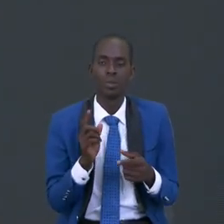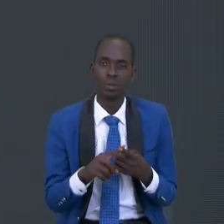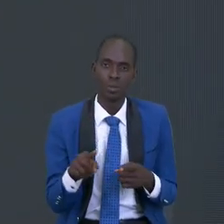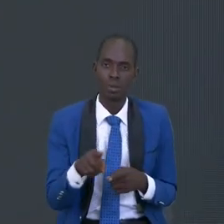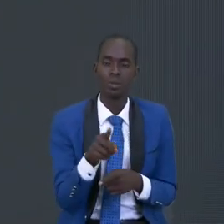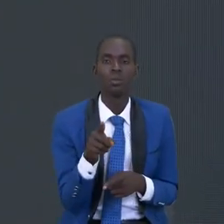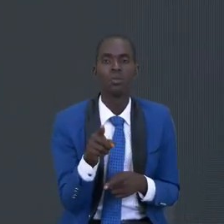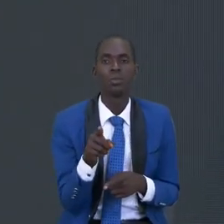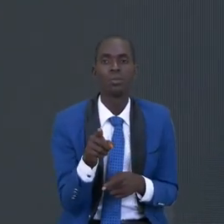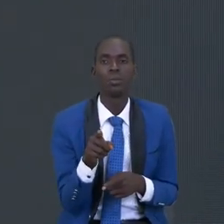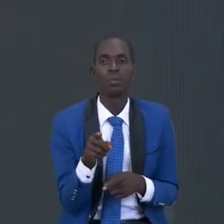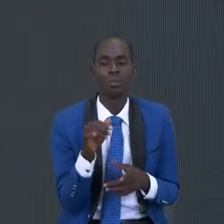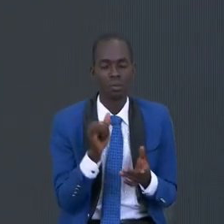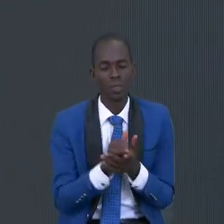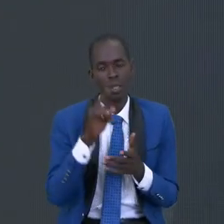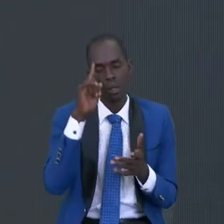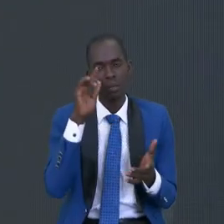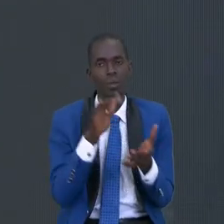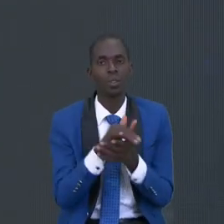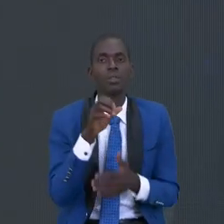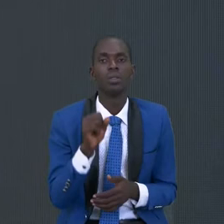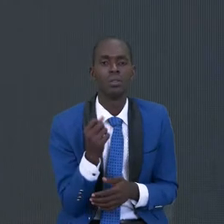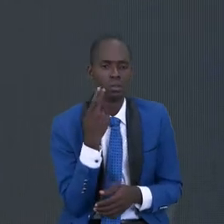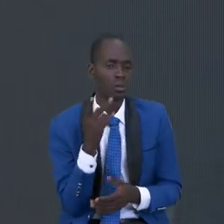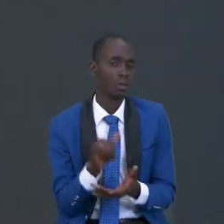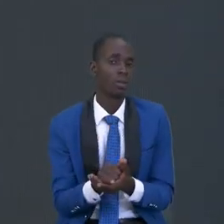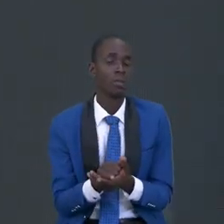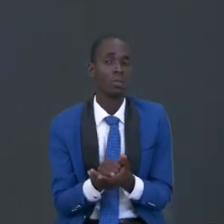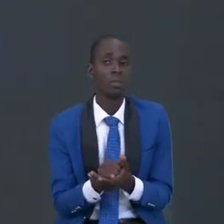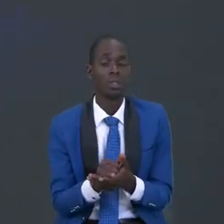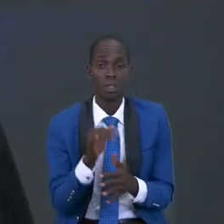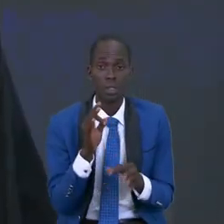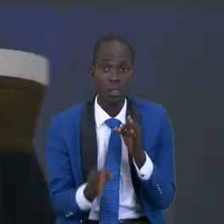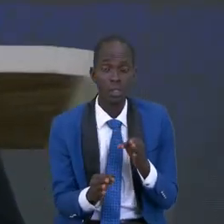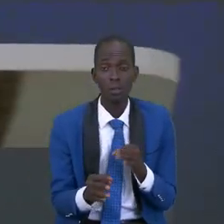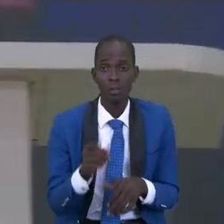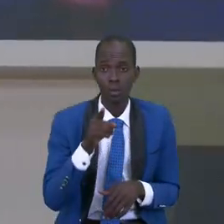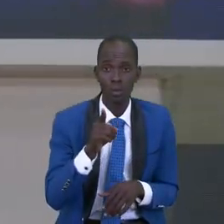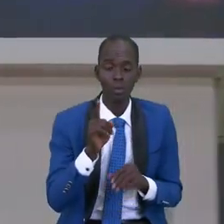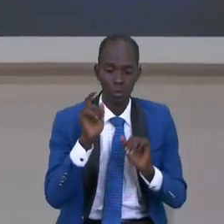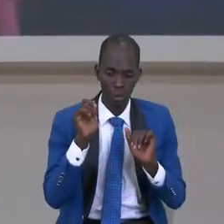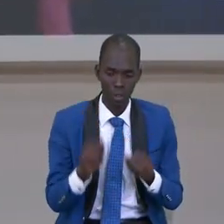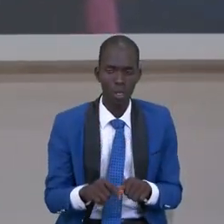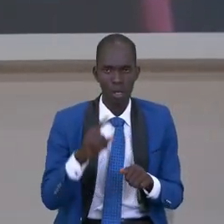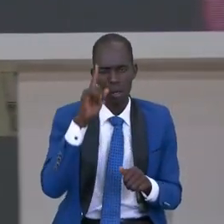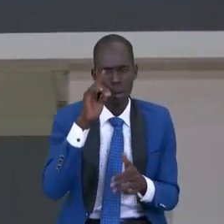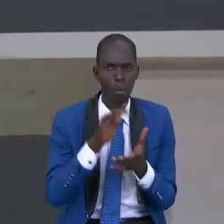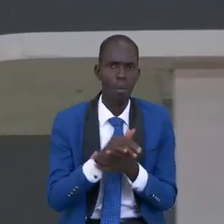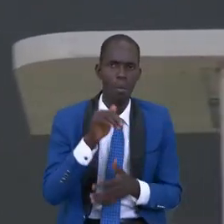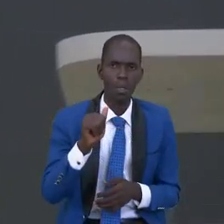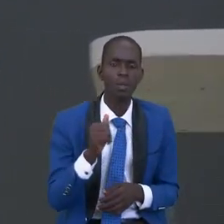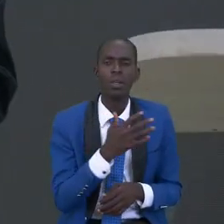him that believeth. Look at that. If you can believe, and your